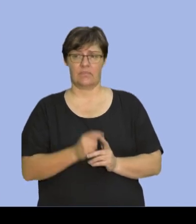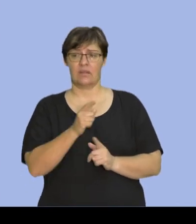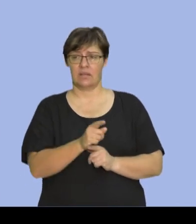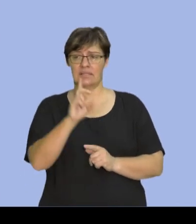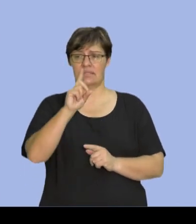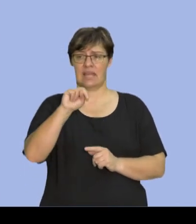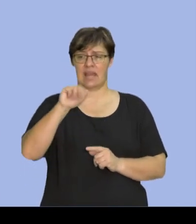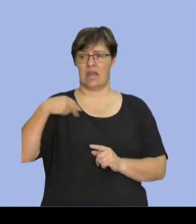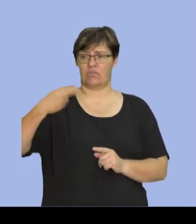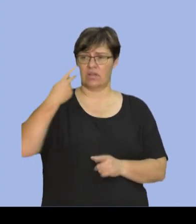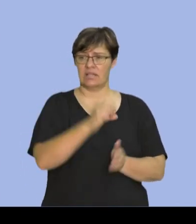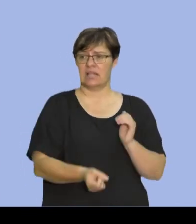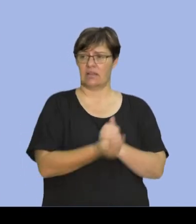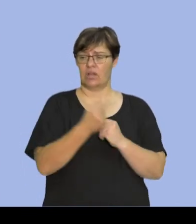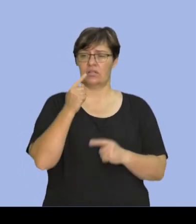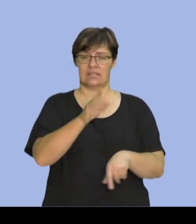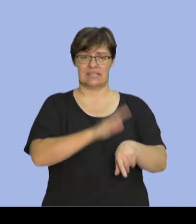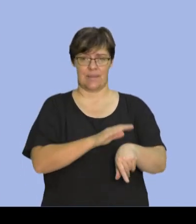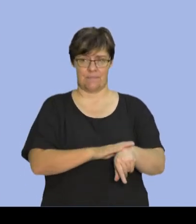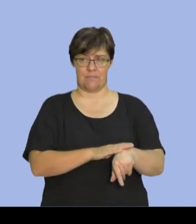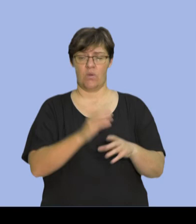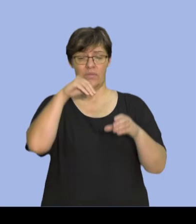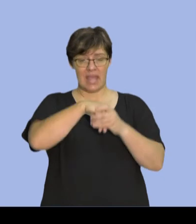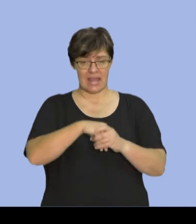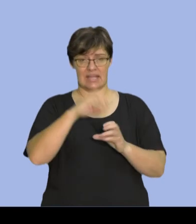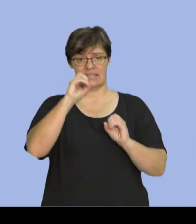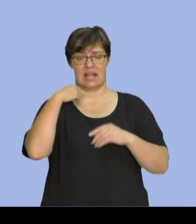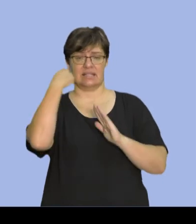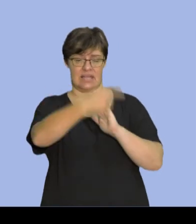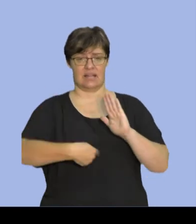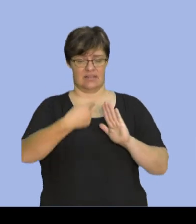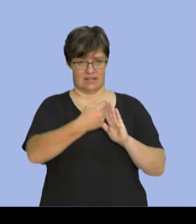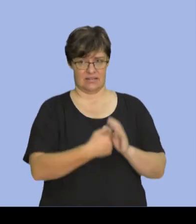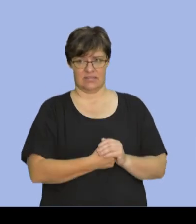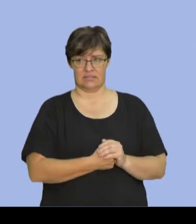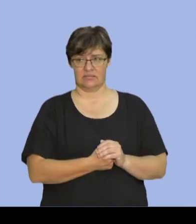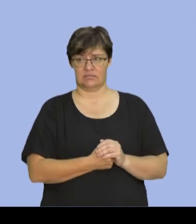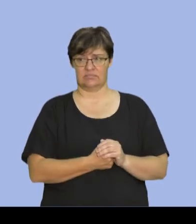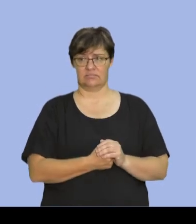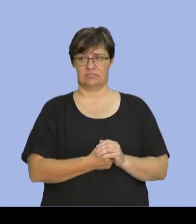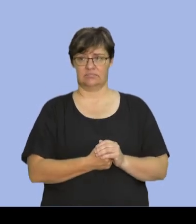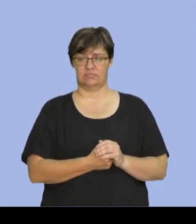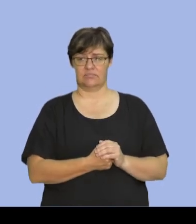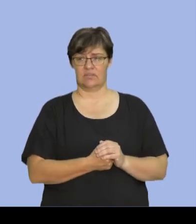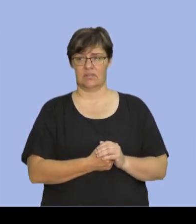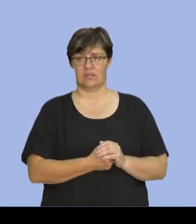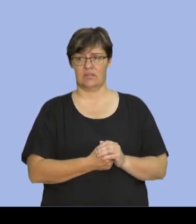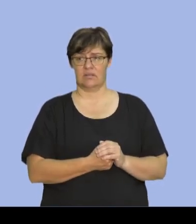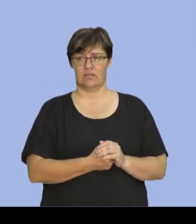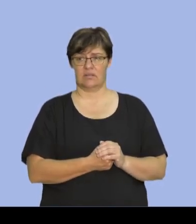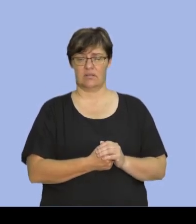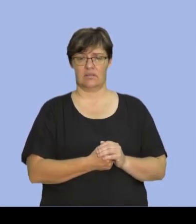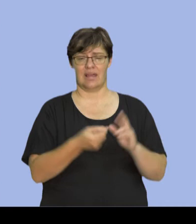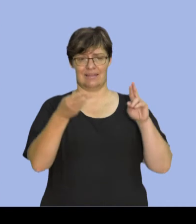replication takes place during this stage in the cell cycle. And I'm going to read the options and then we're going to try and figure this out. The